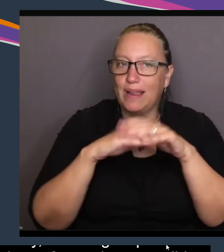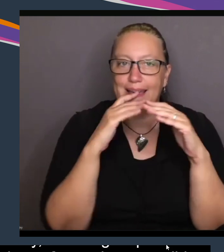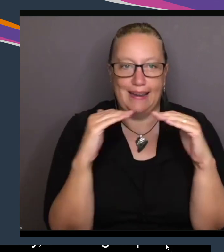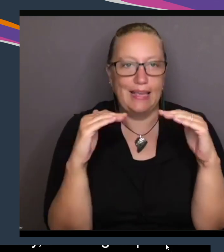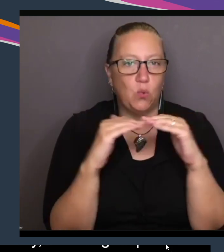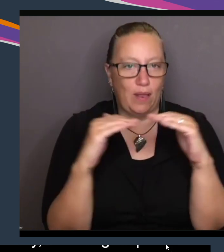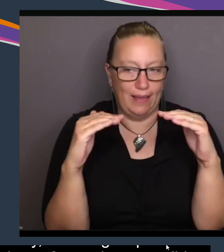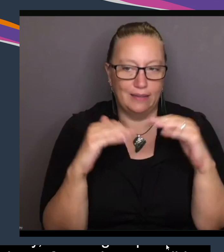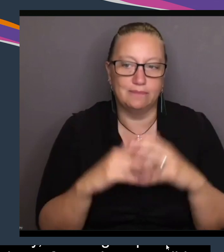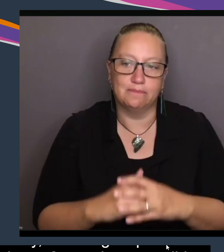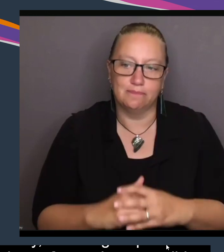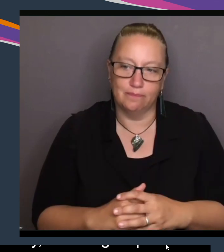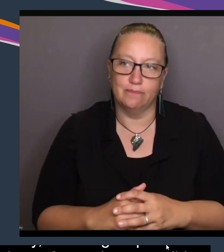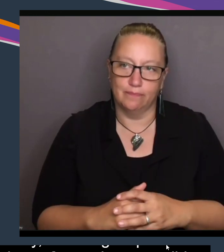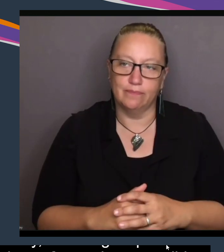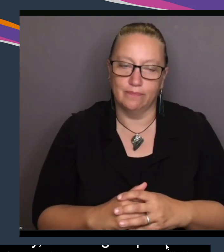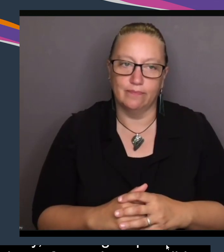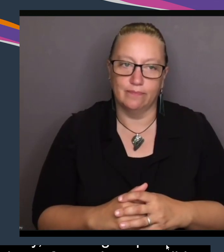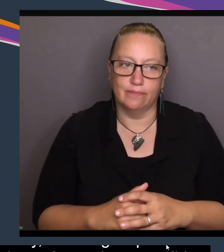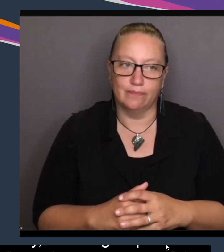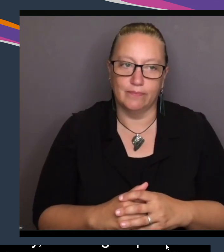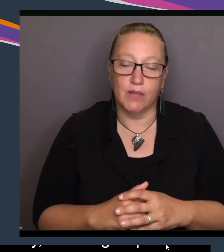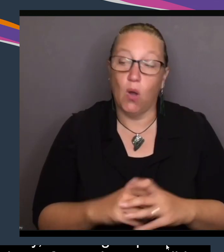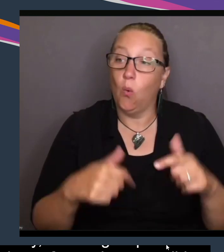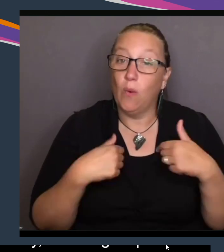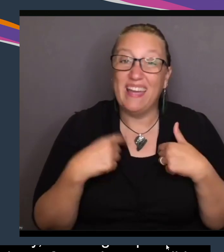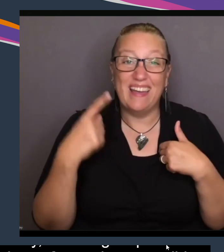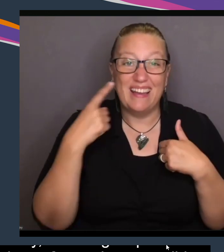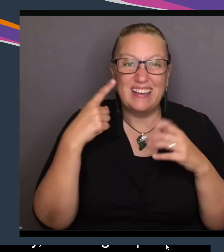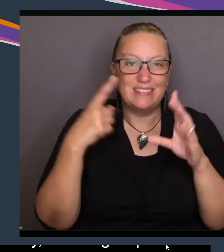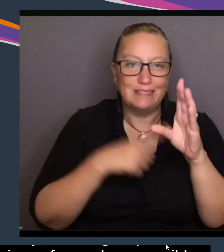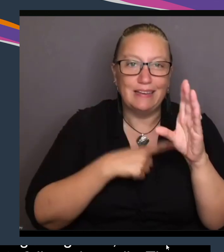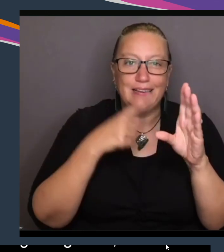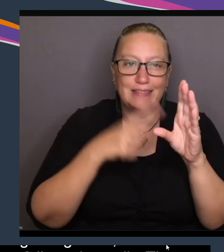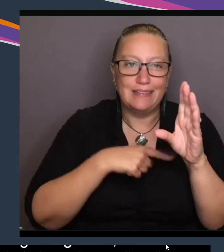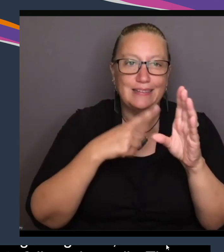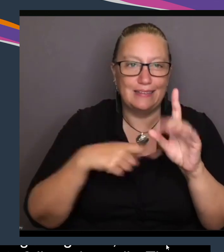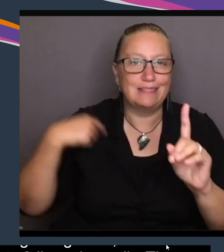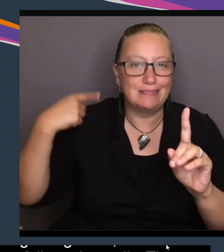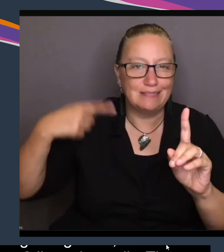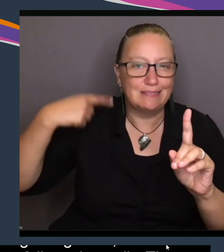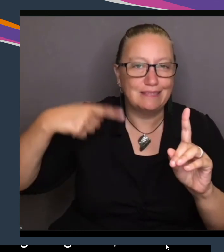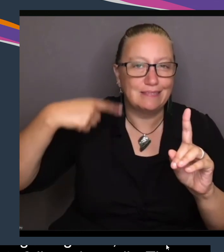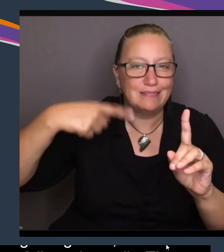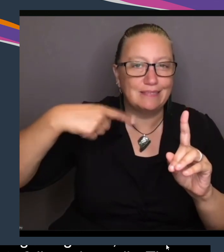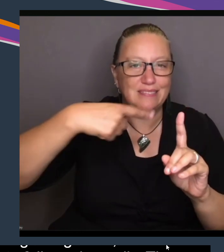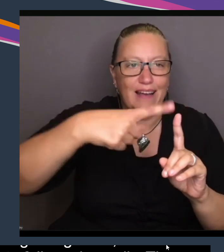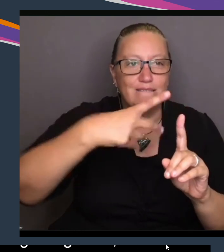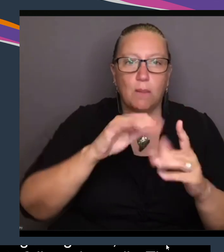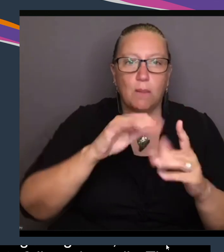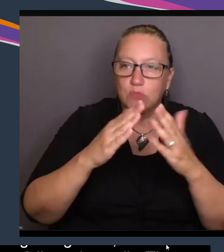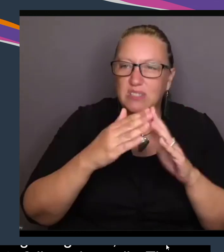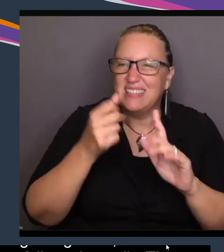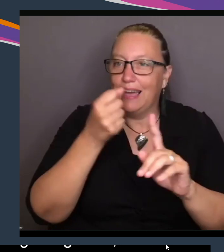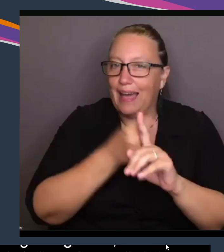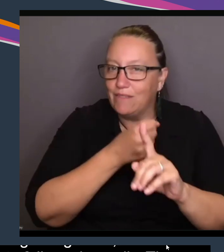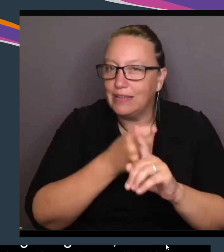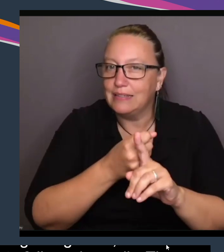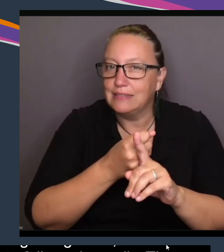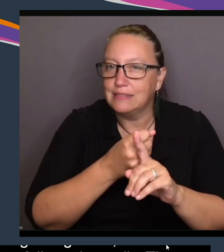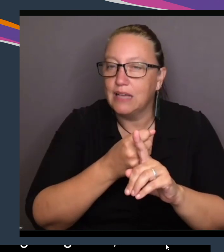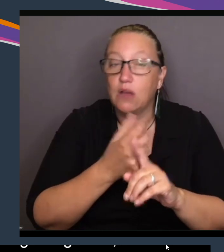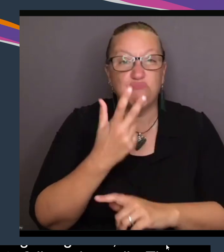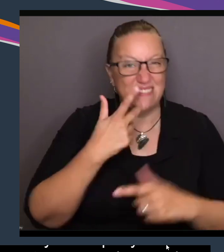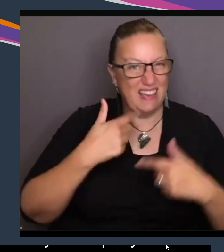from advocates, researchers and community leaders. Again, I'm Anne. As chair of the research committee, which Anne is, I want to